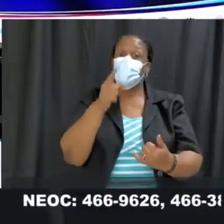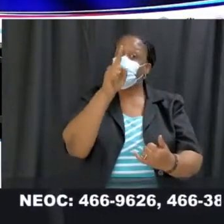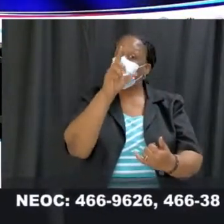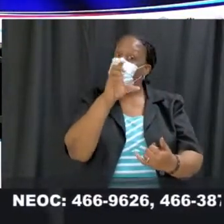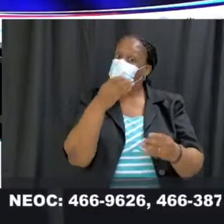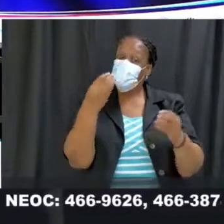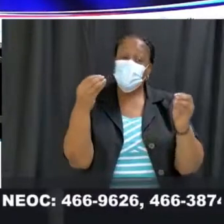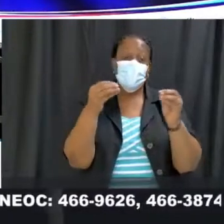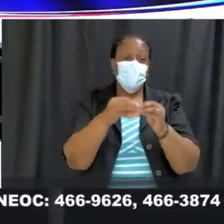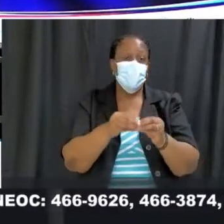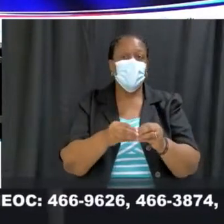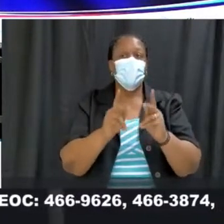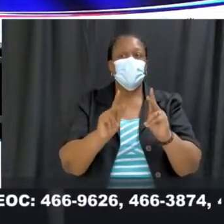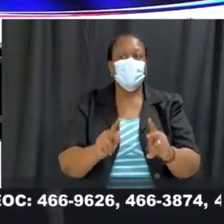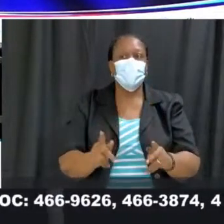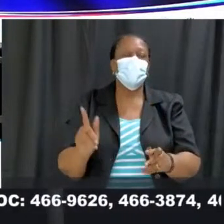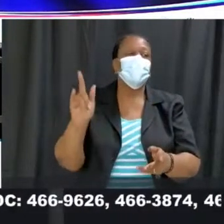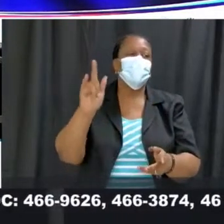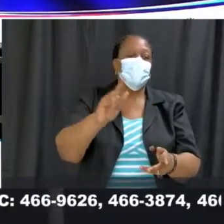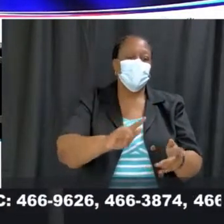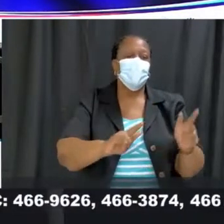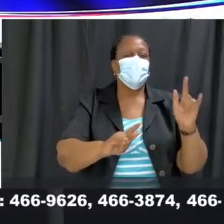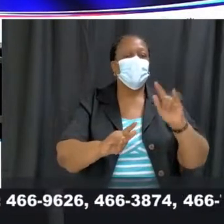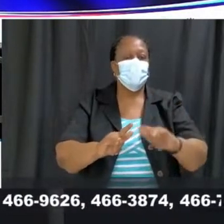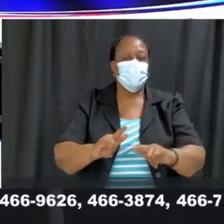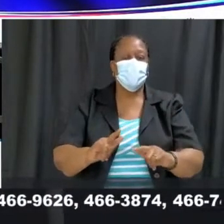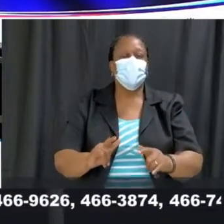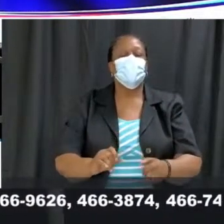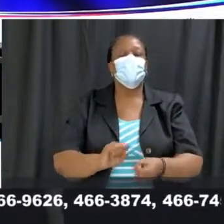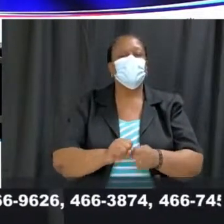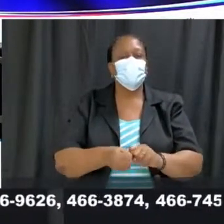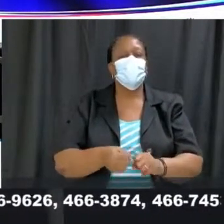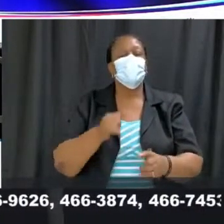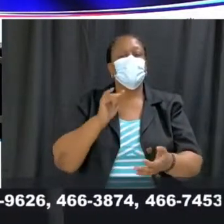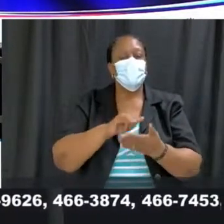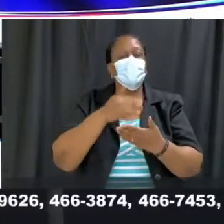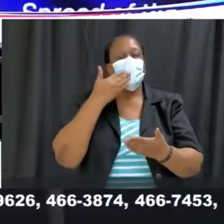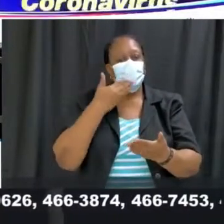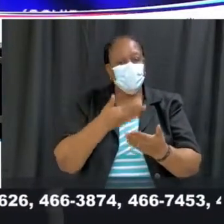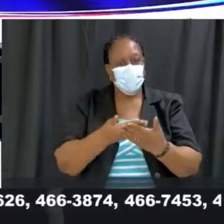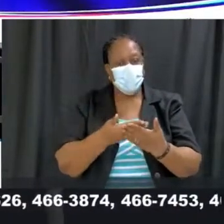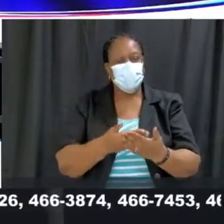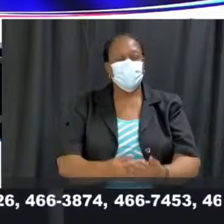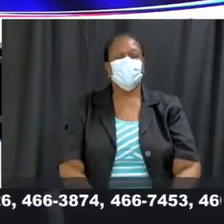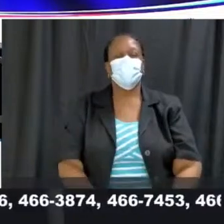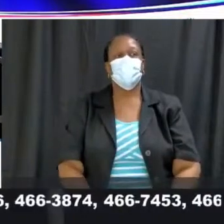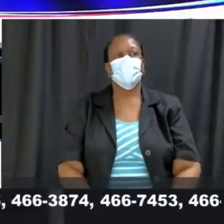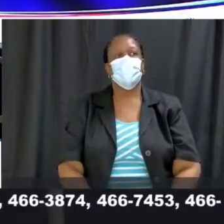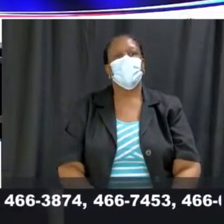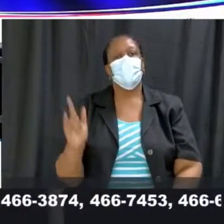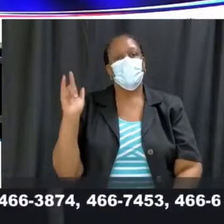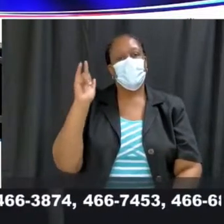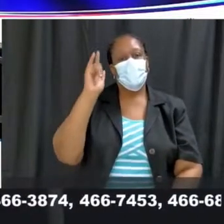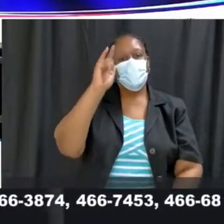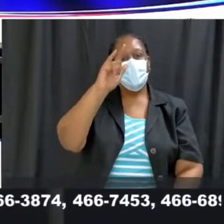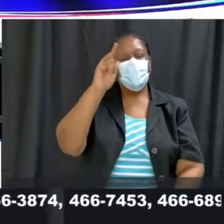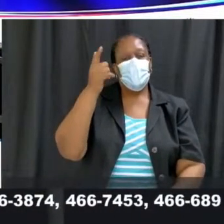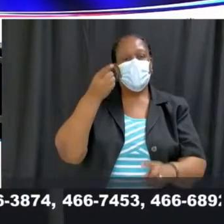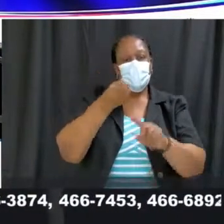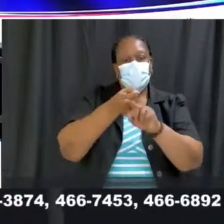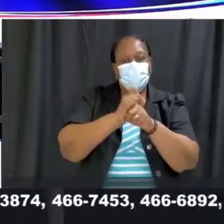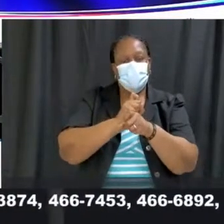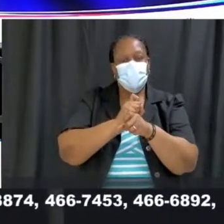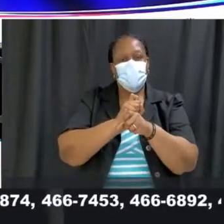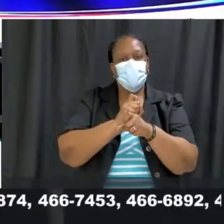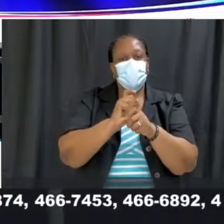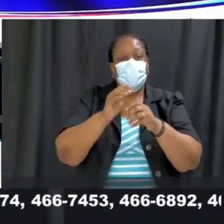good sign. It means that we are getting there. British Airways is scheduled to commence on the 3rd of